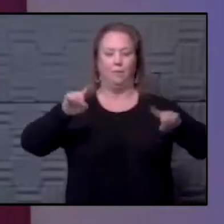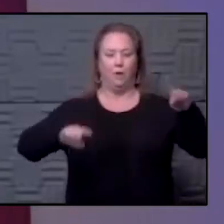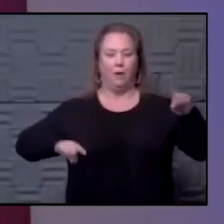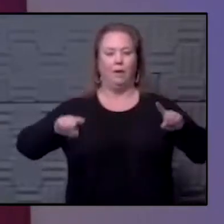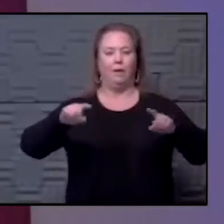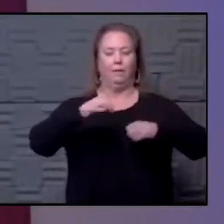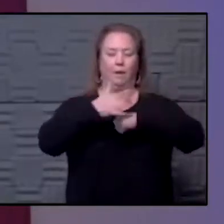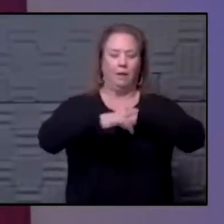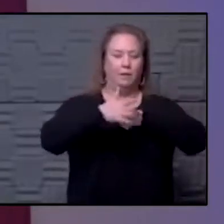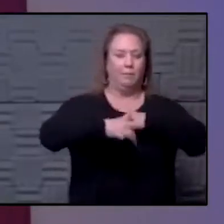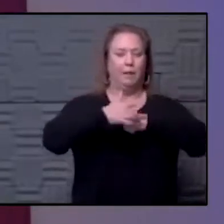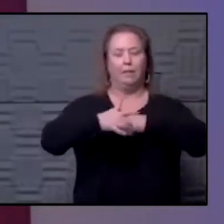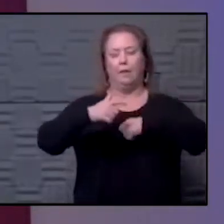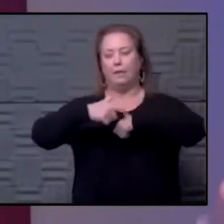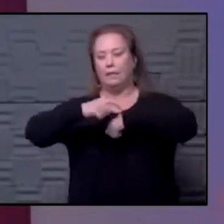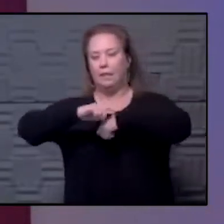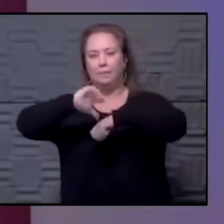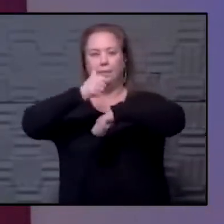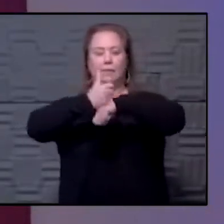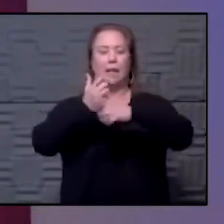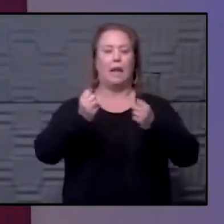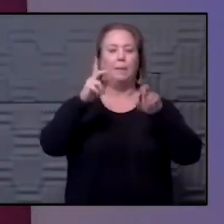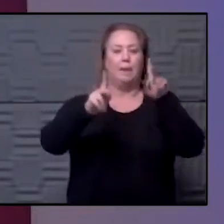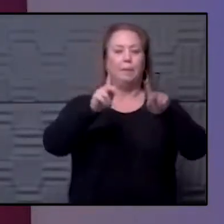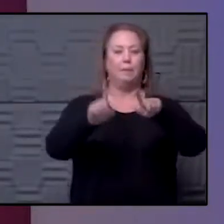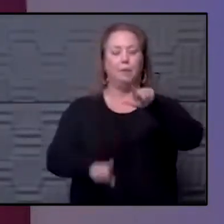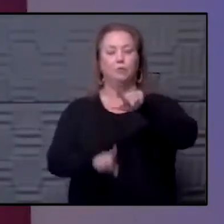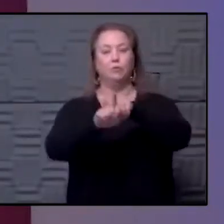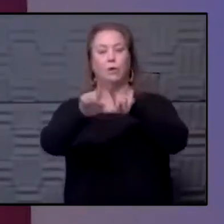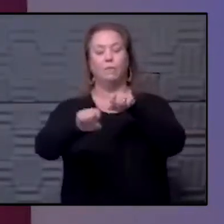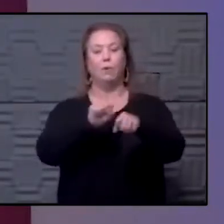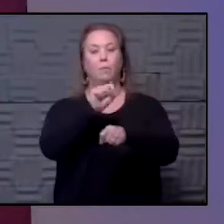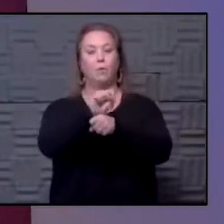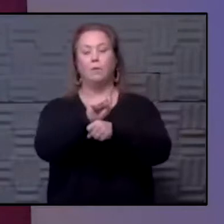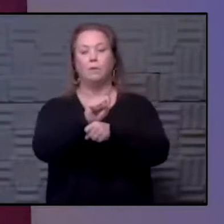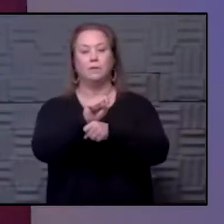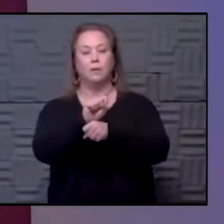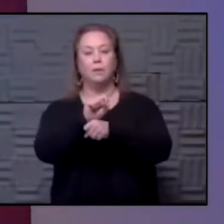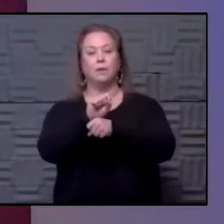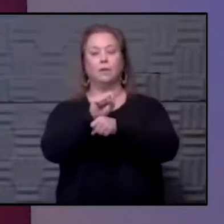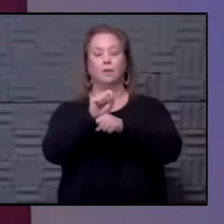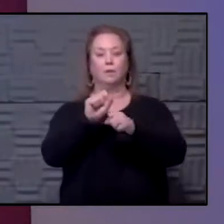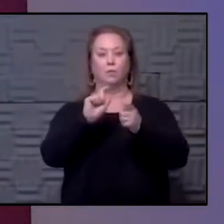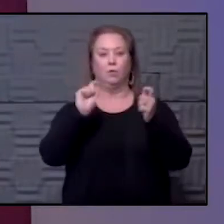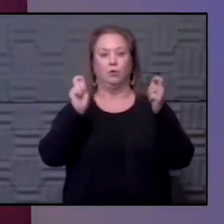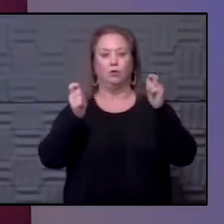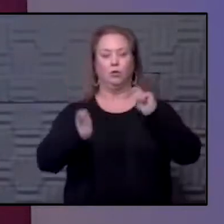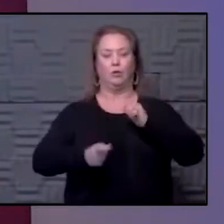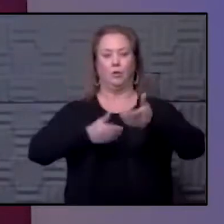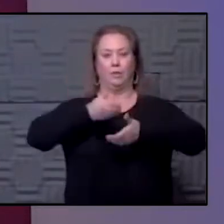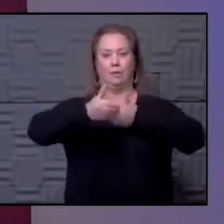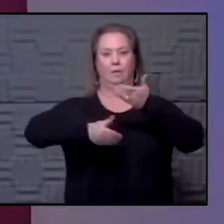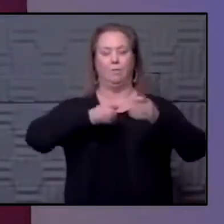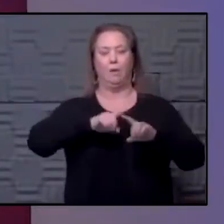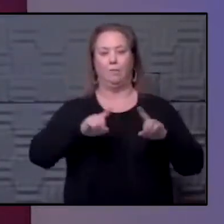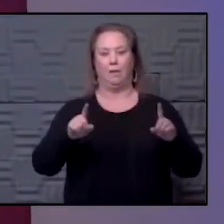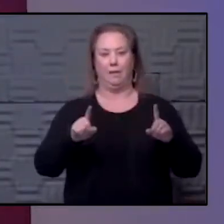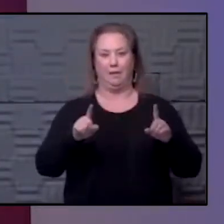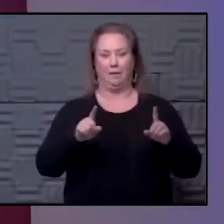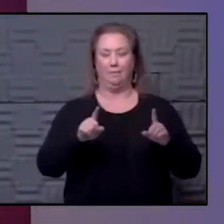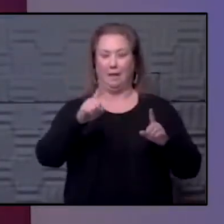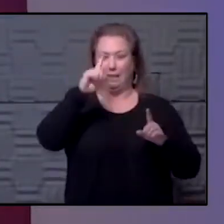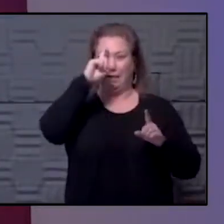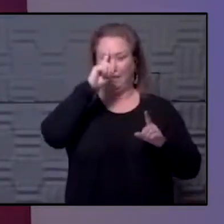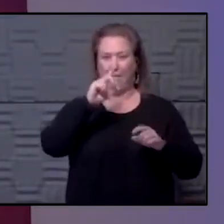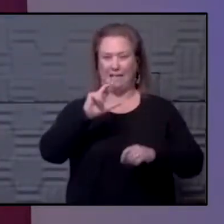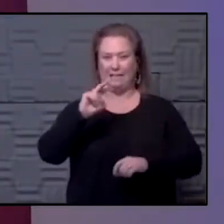the availability, the number of folks that are showing up for appointments. So we're constantly changing our process, but we have it down.